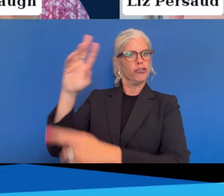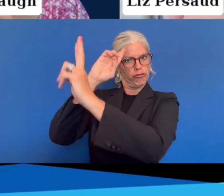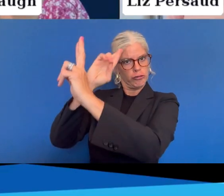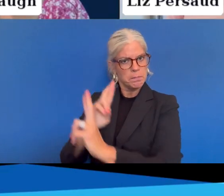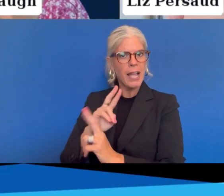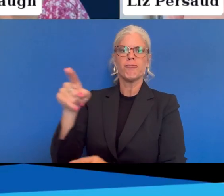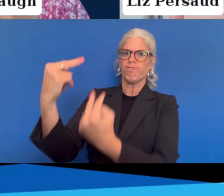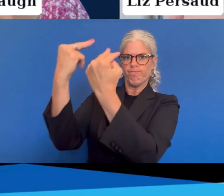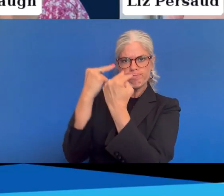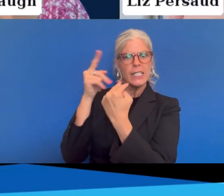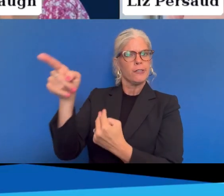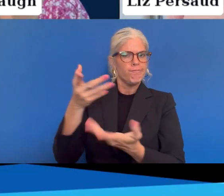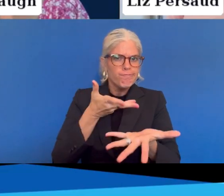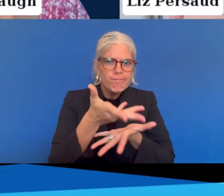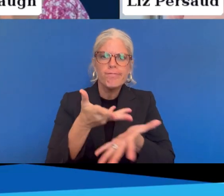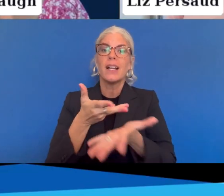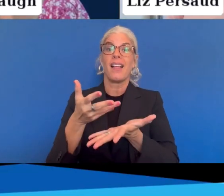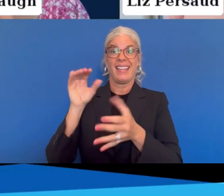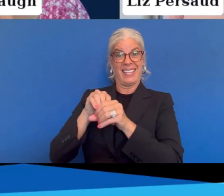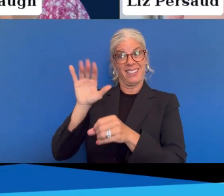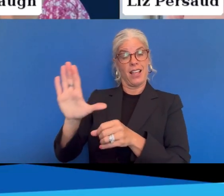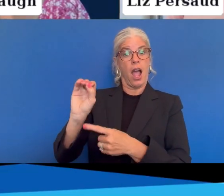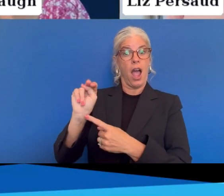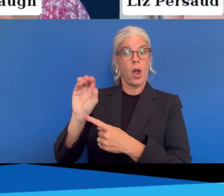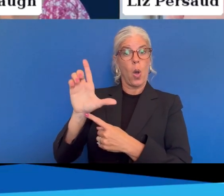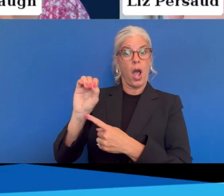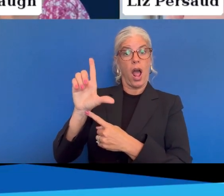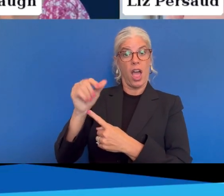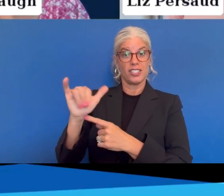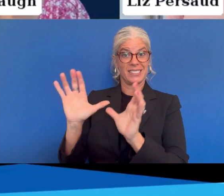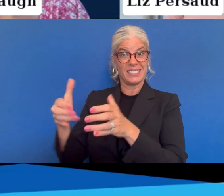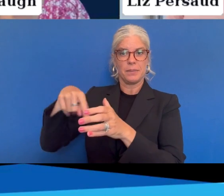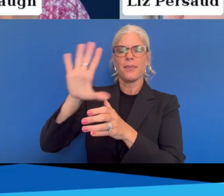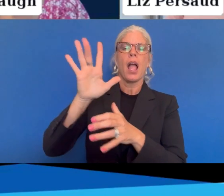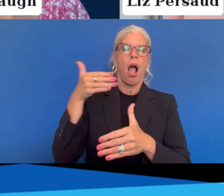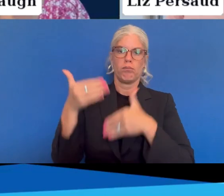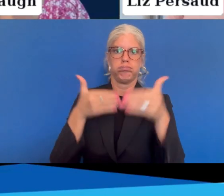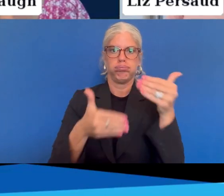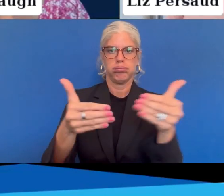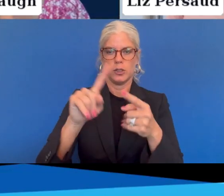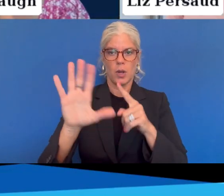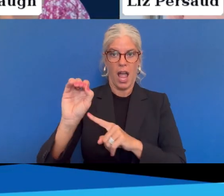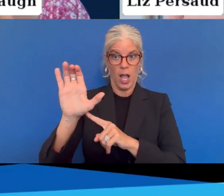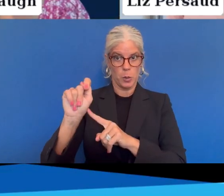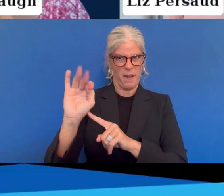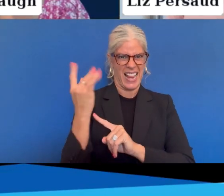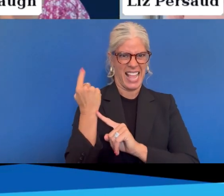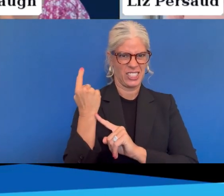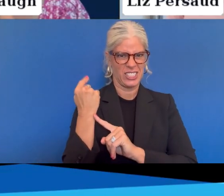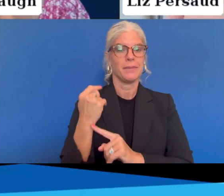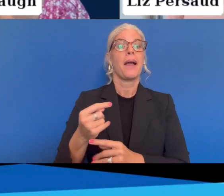to me, an oncology team. Fast forward to October of last year, after some more